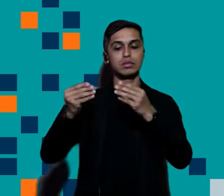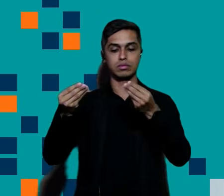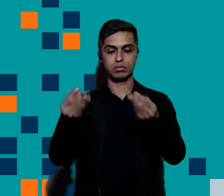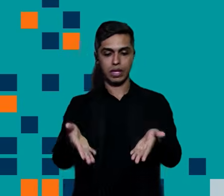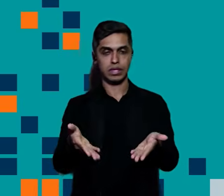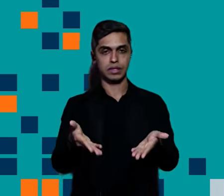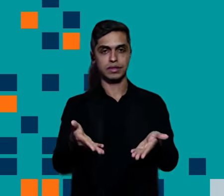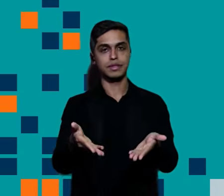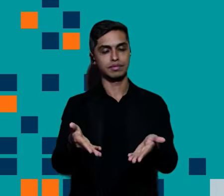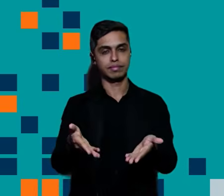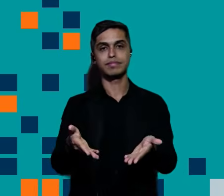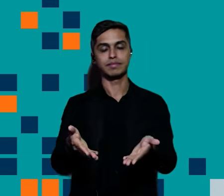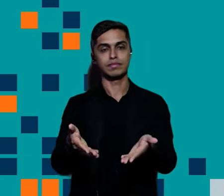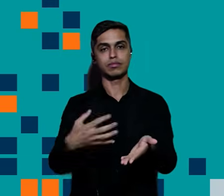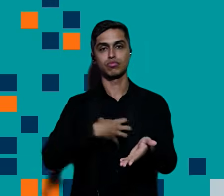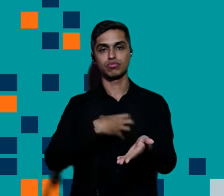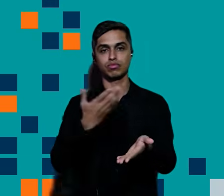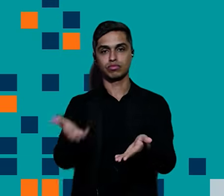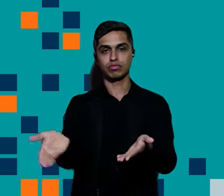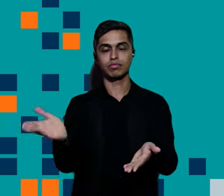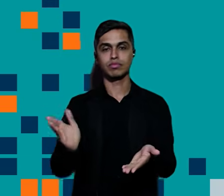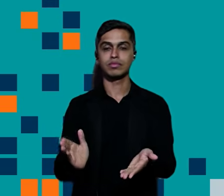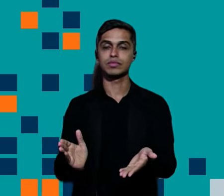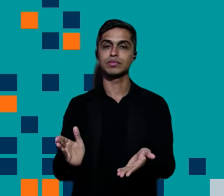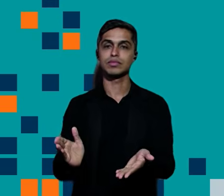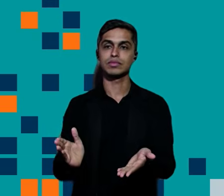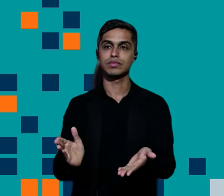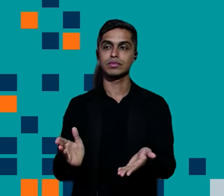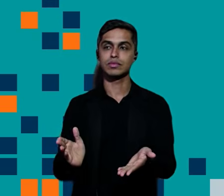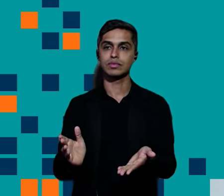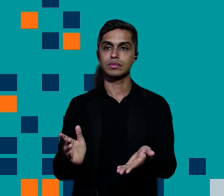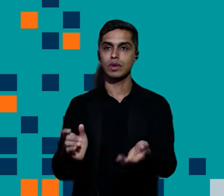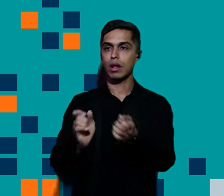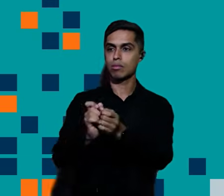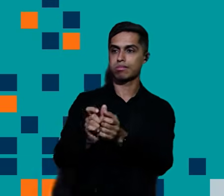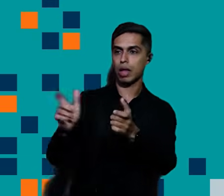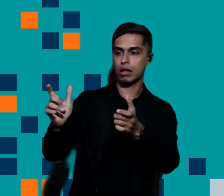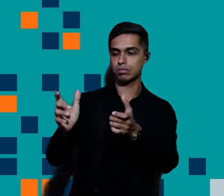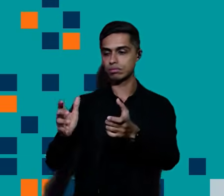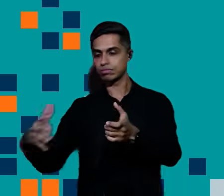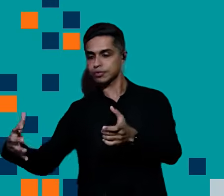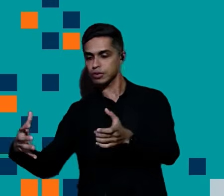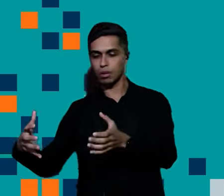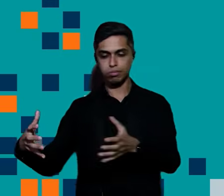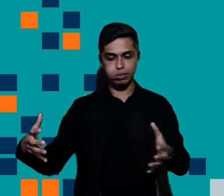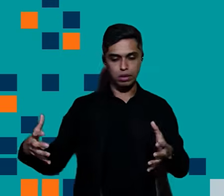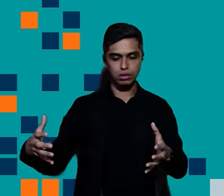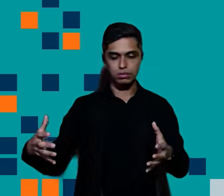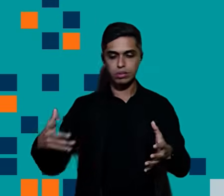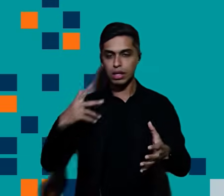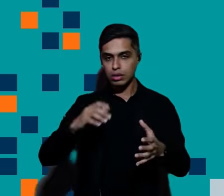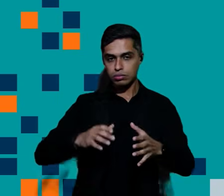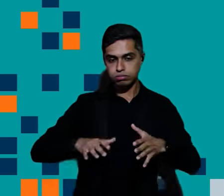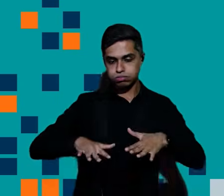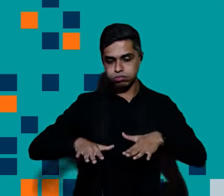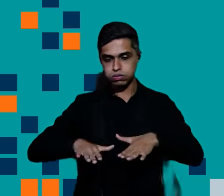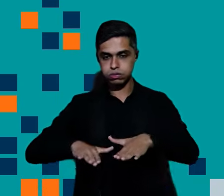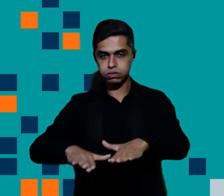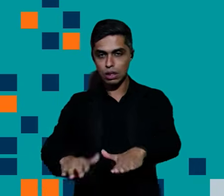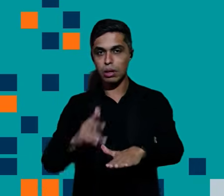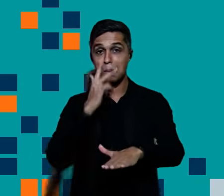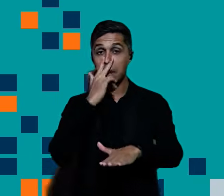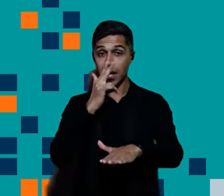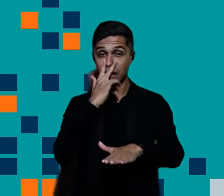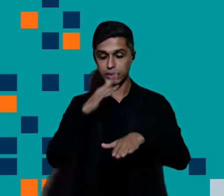park and pull the other side up. And then by doing that, allow the park to be pulled up over the top of